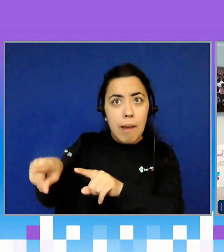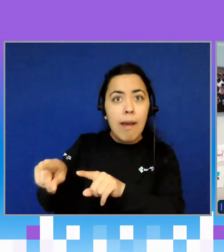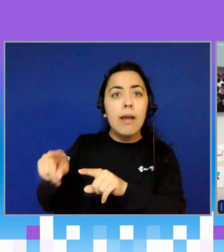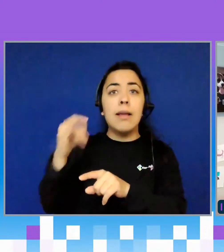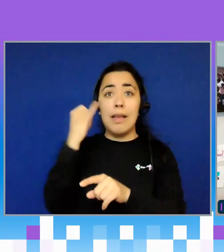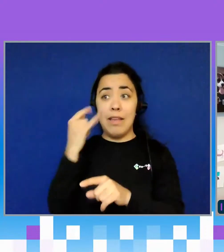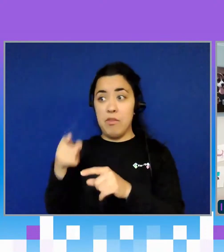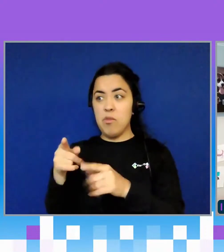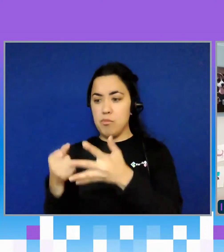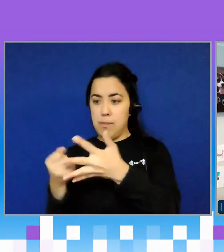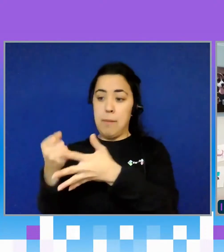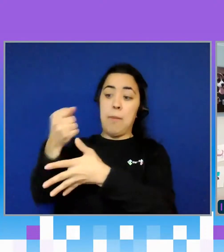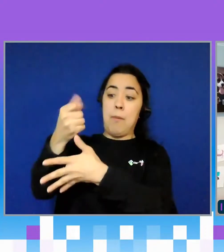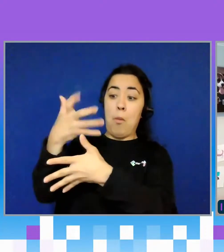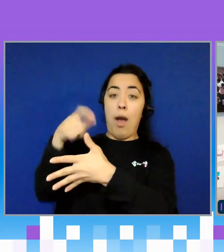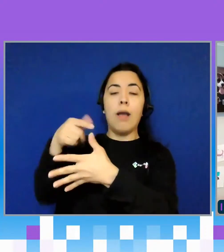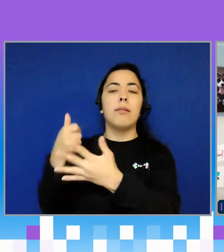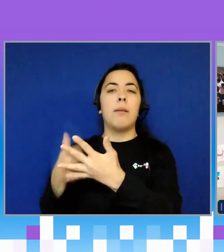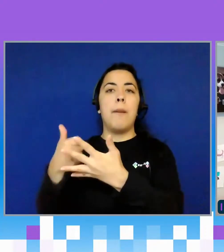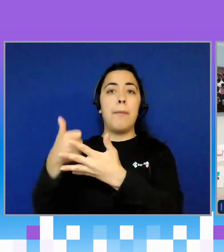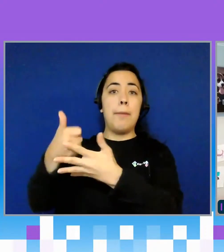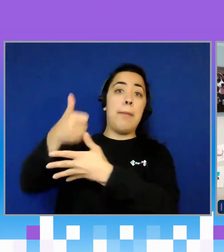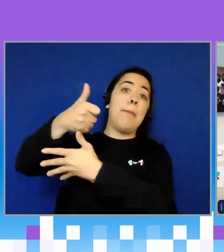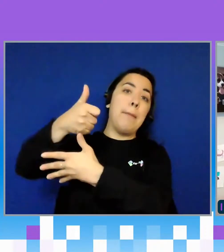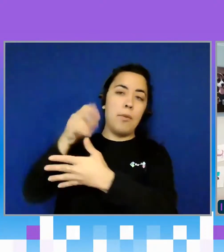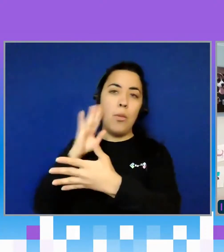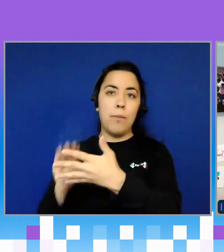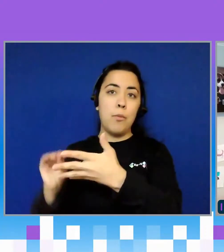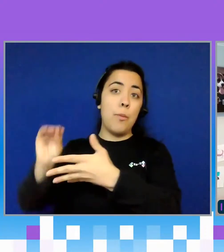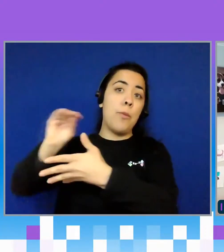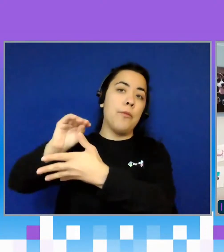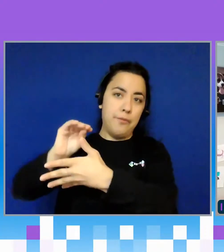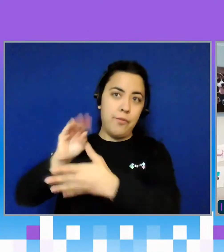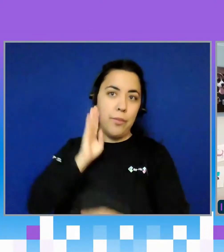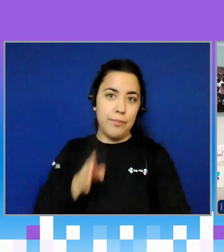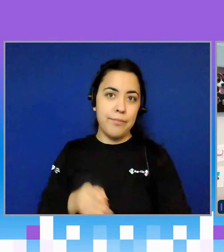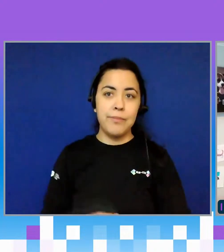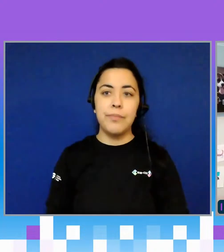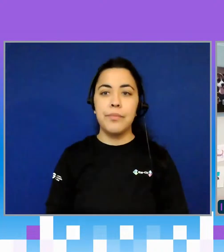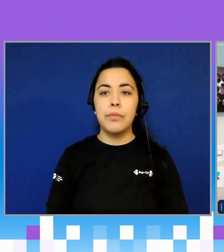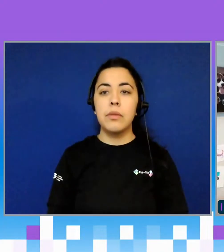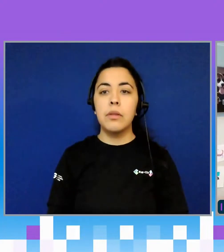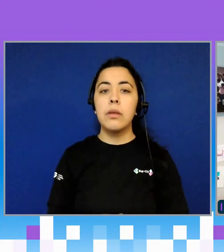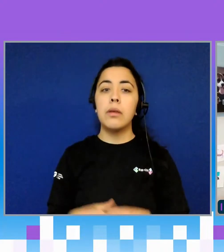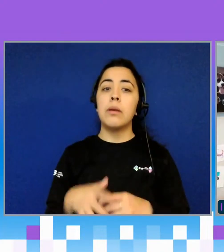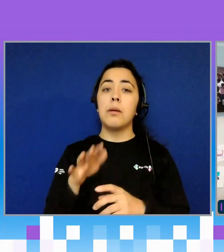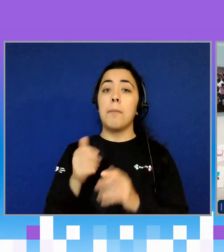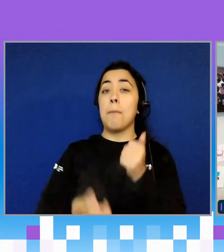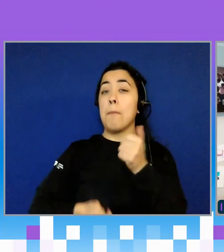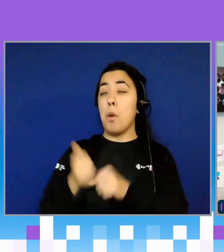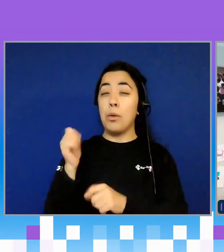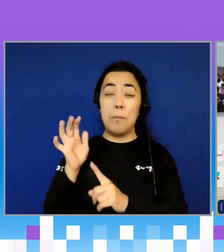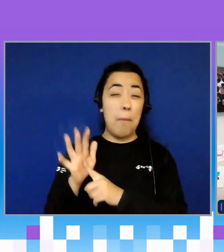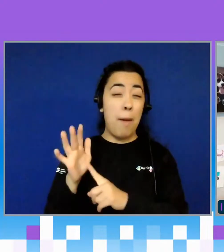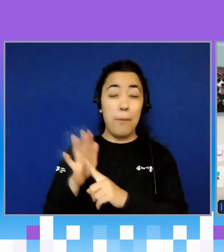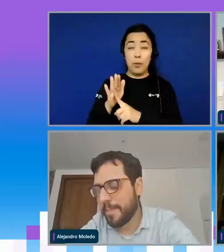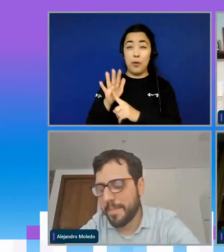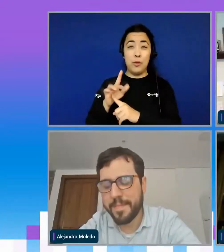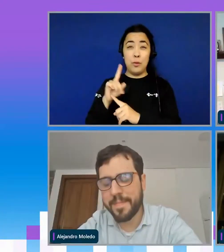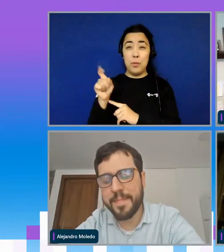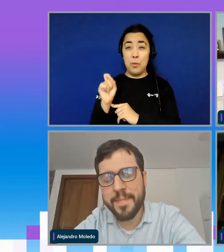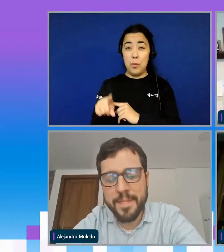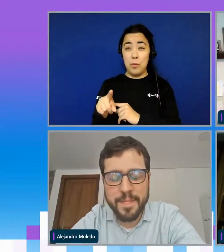our panelists here. Let's see, the most popular question at the moment is,